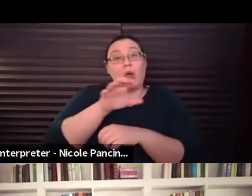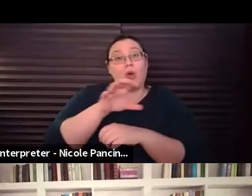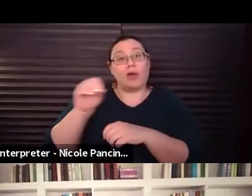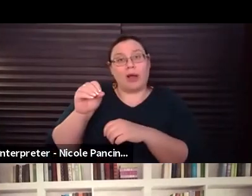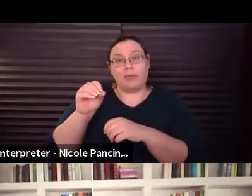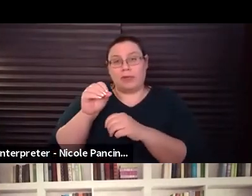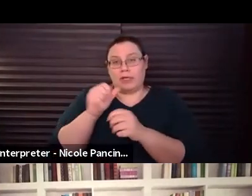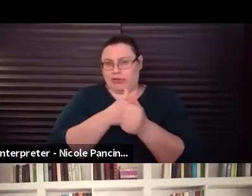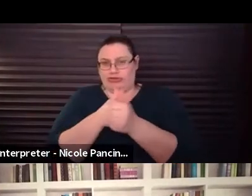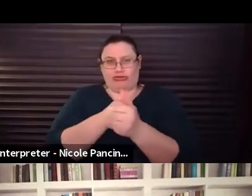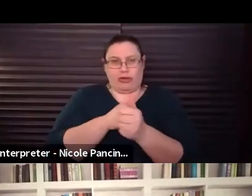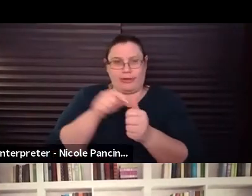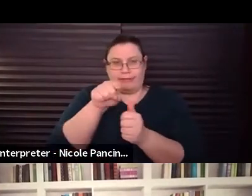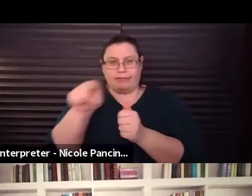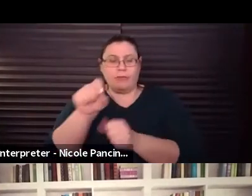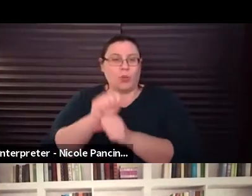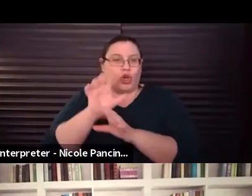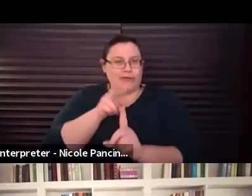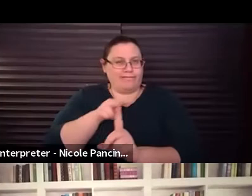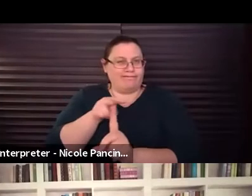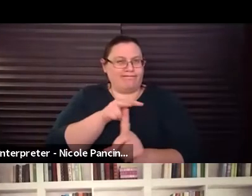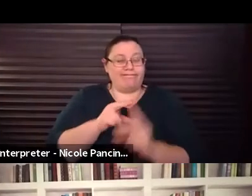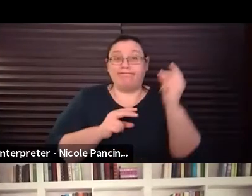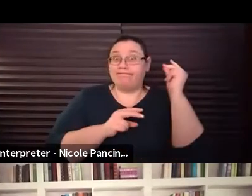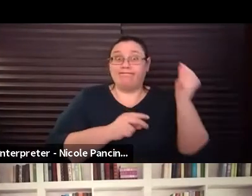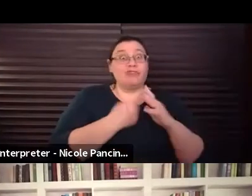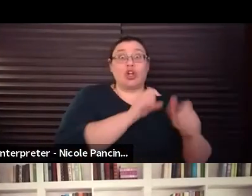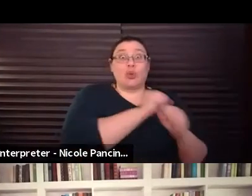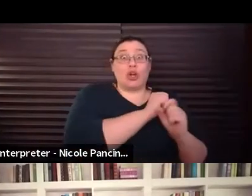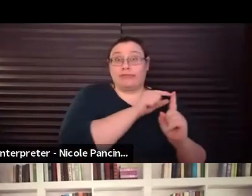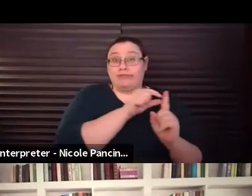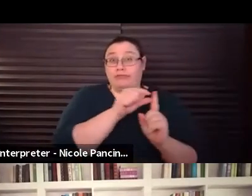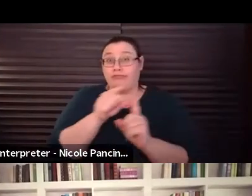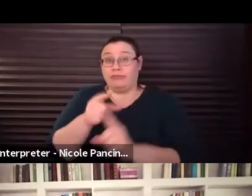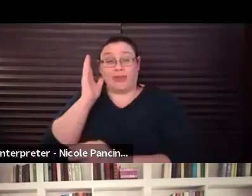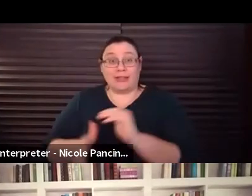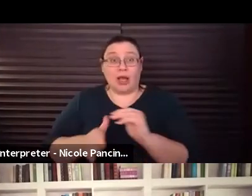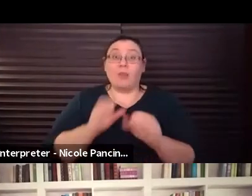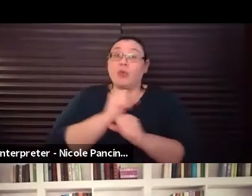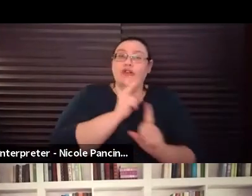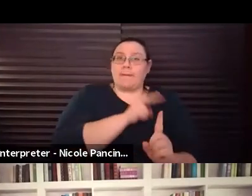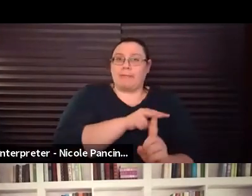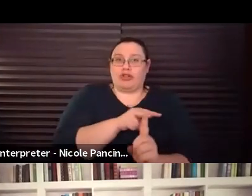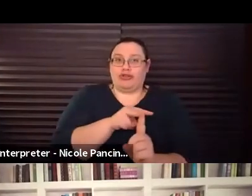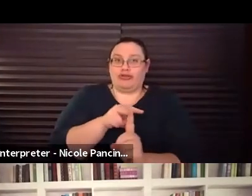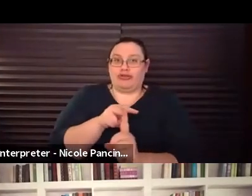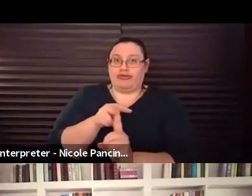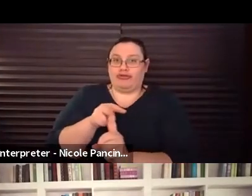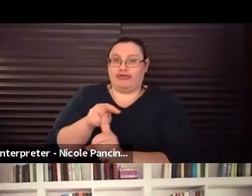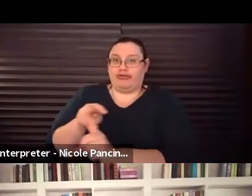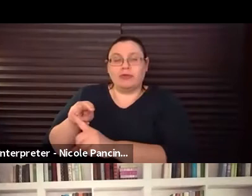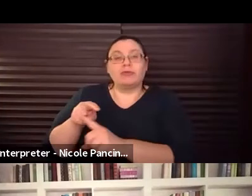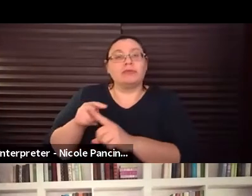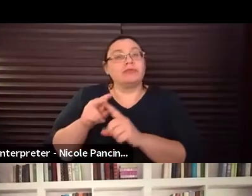tracks workers. From the minute they start working to the minute they stop, workers are being monitored. And it's ostensibly